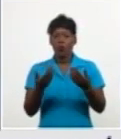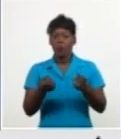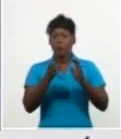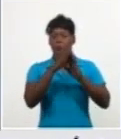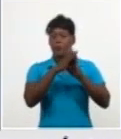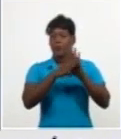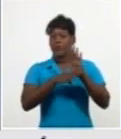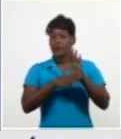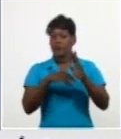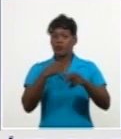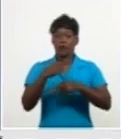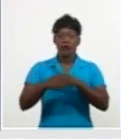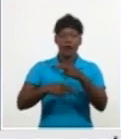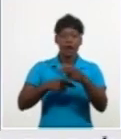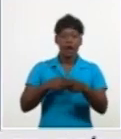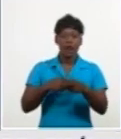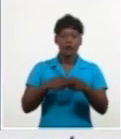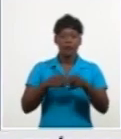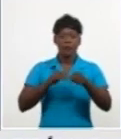and